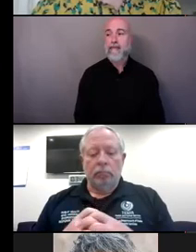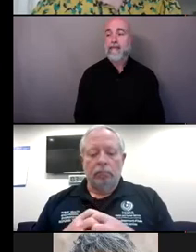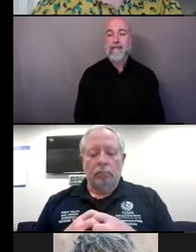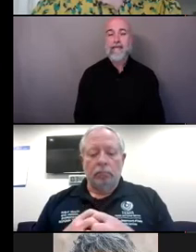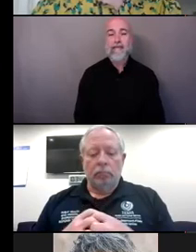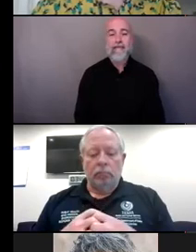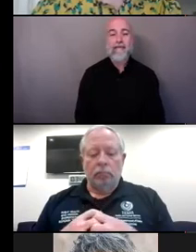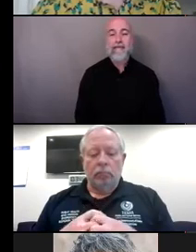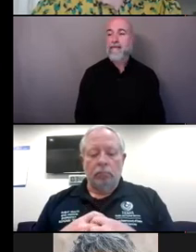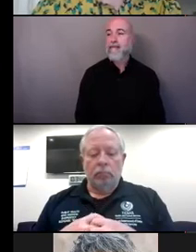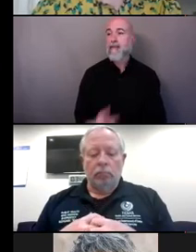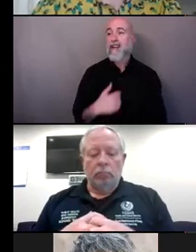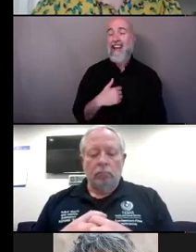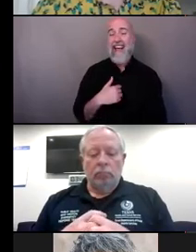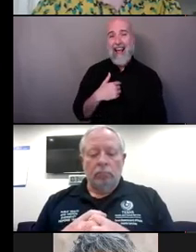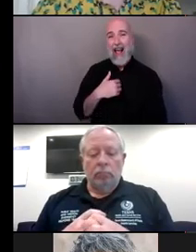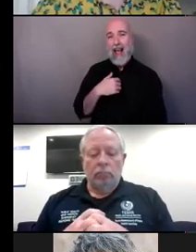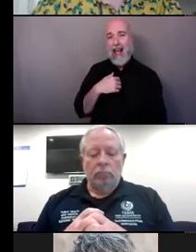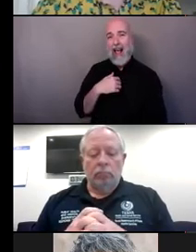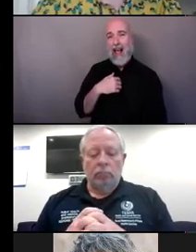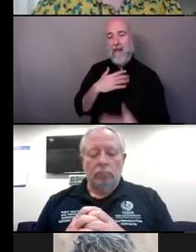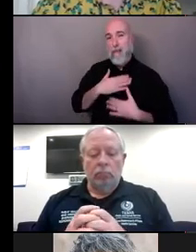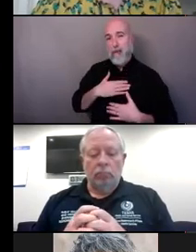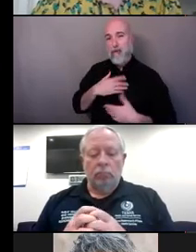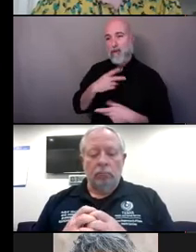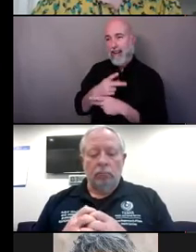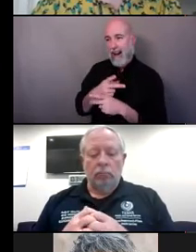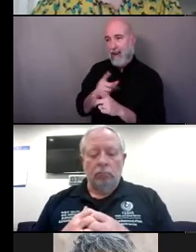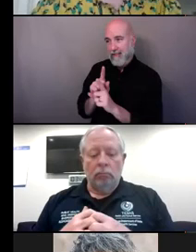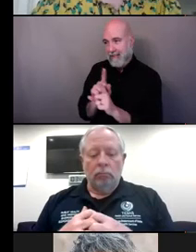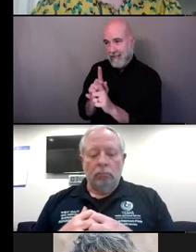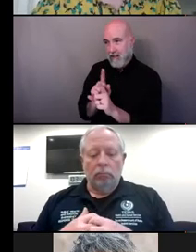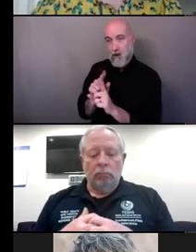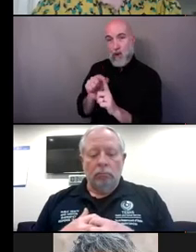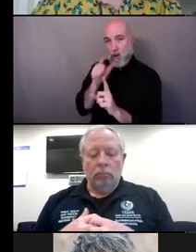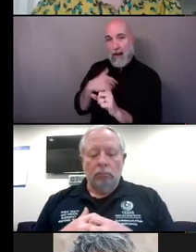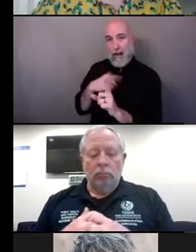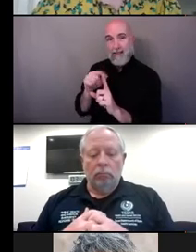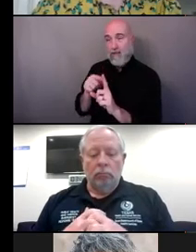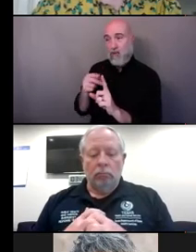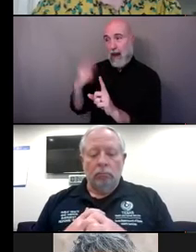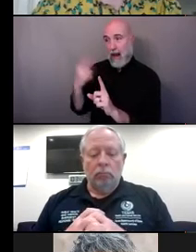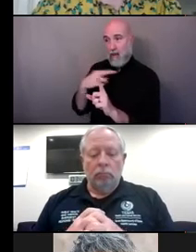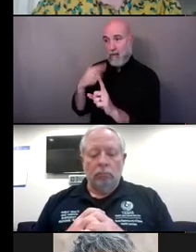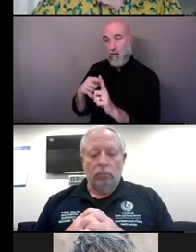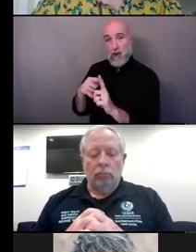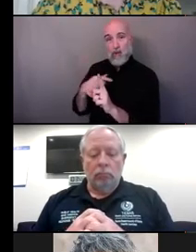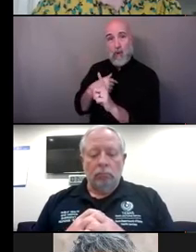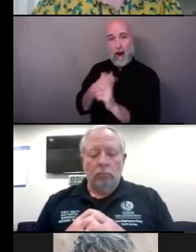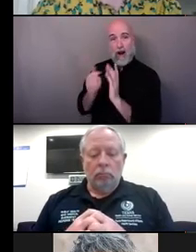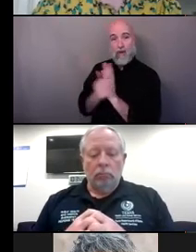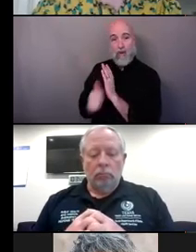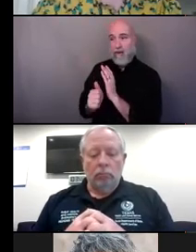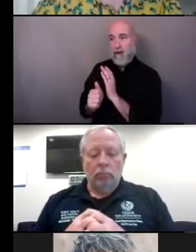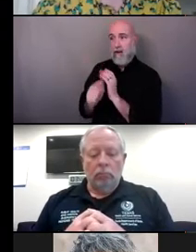I work as a personal care attendant for someone, so this is a very similar question, for someone with a disability who is high risk. Do I qualify in